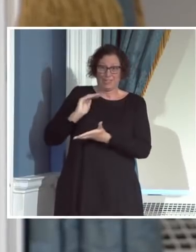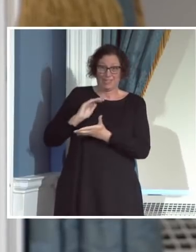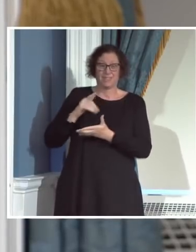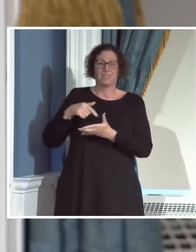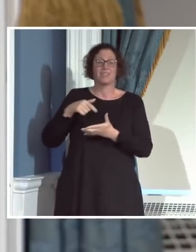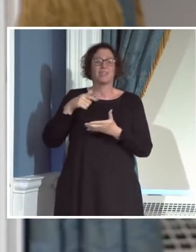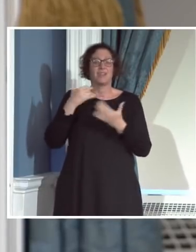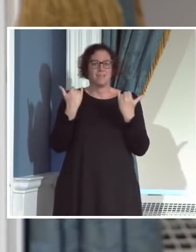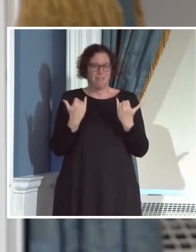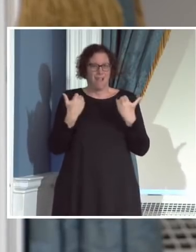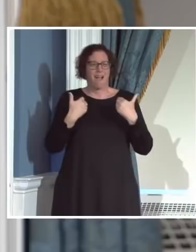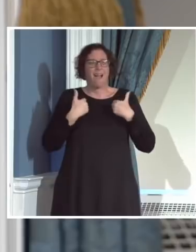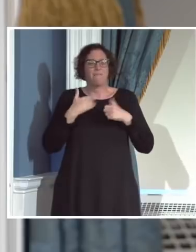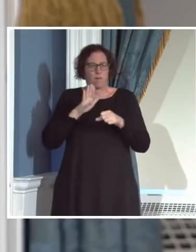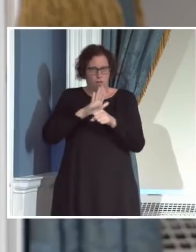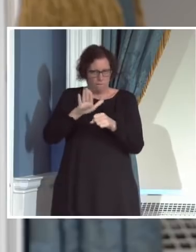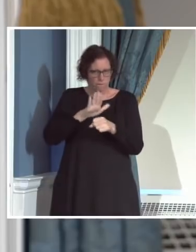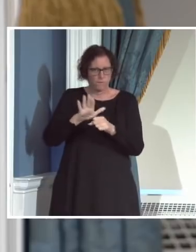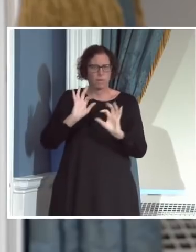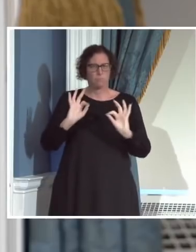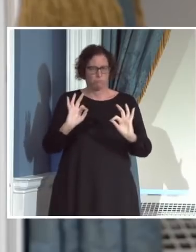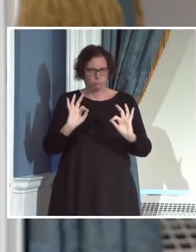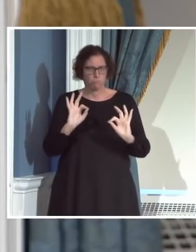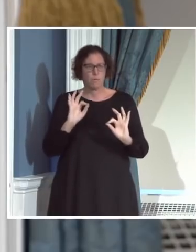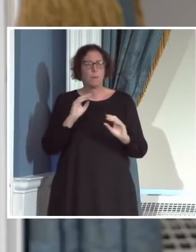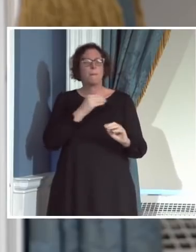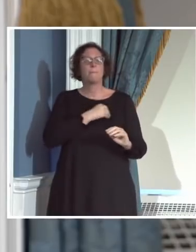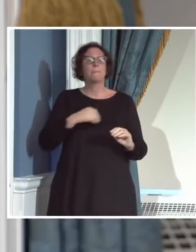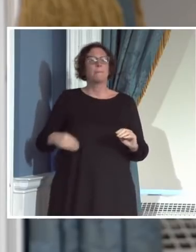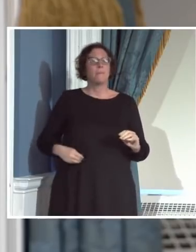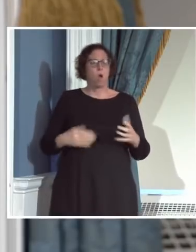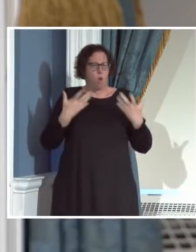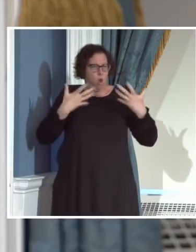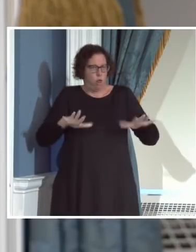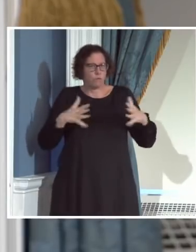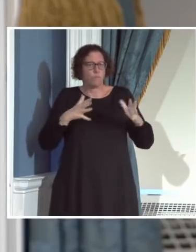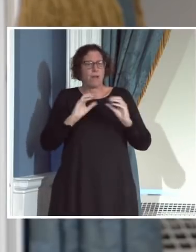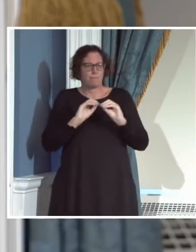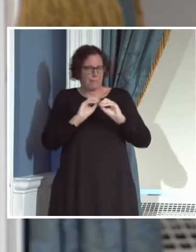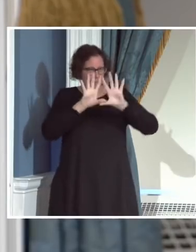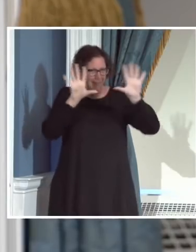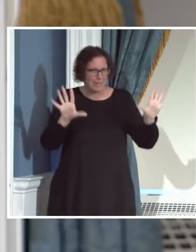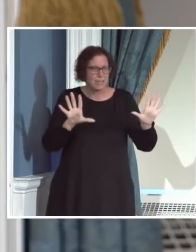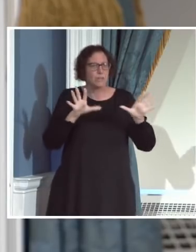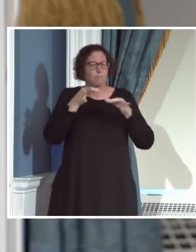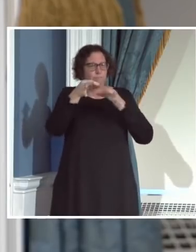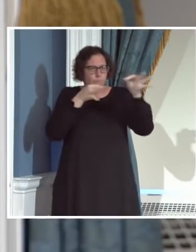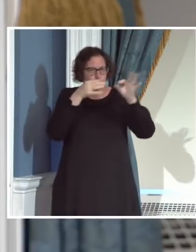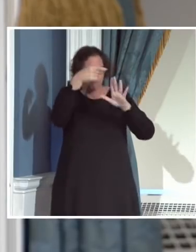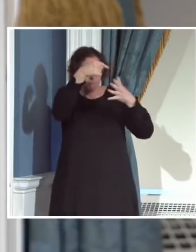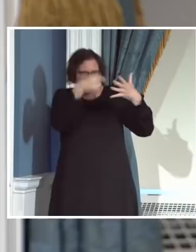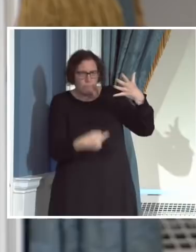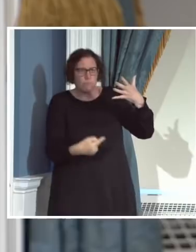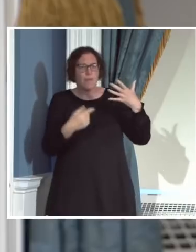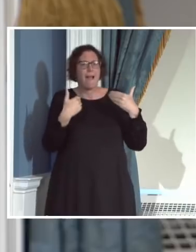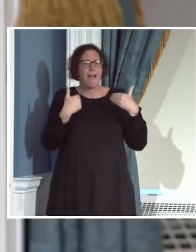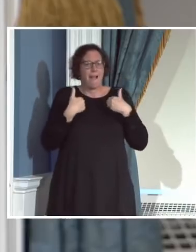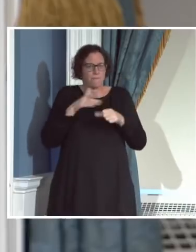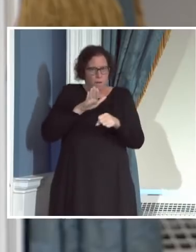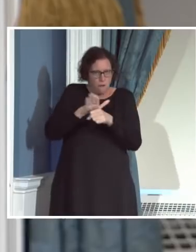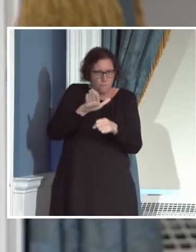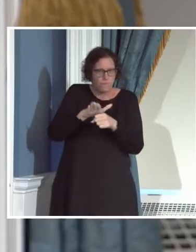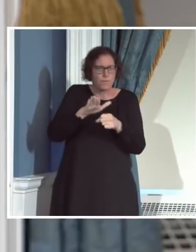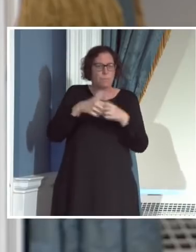mayor has been very clear, we have enough ventilators in New York City until Sunday. Beyond